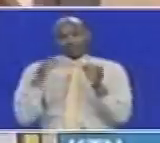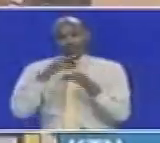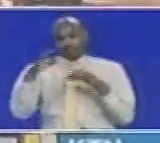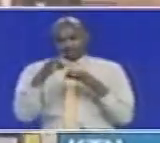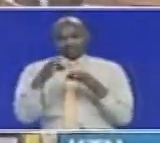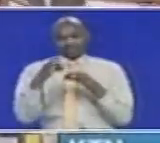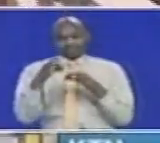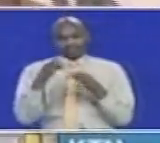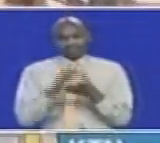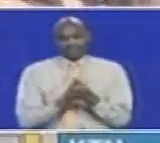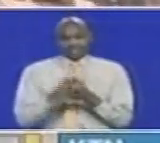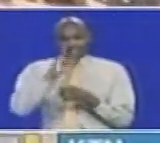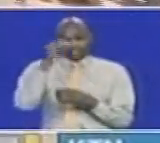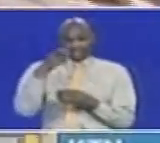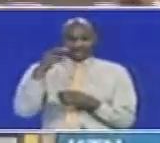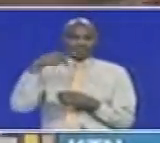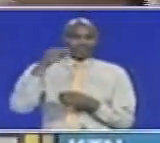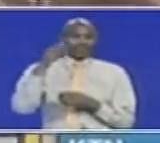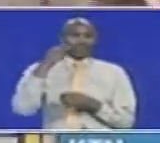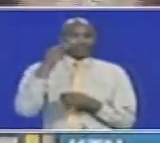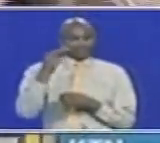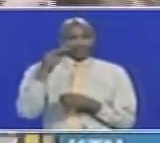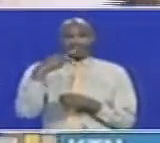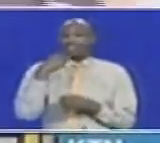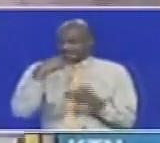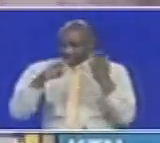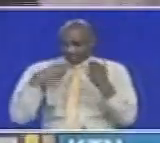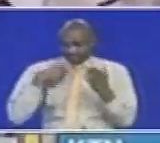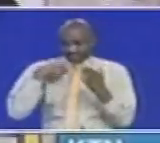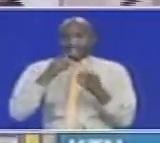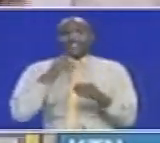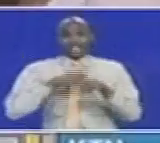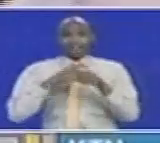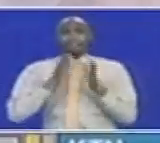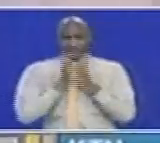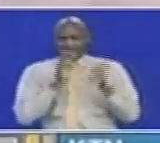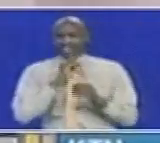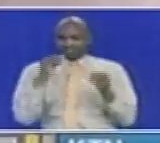coalition. Japheth Murira argues that Kimayo's directive on public rallies